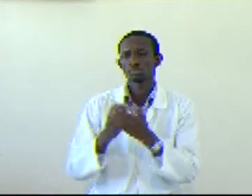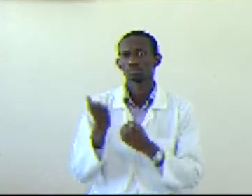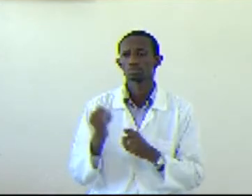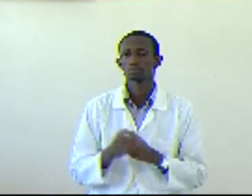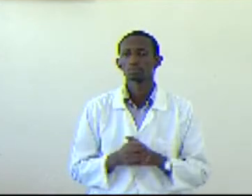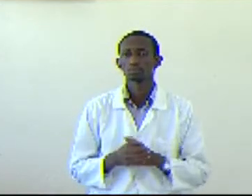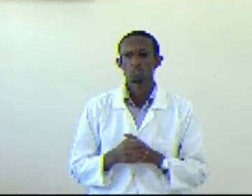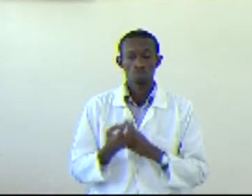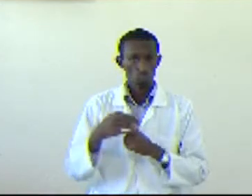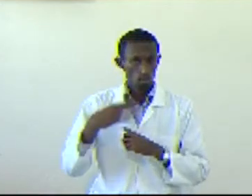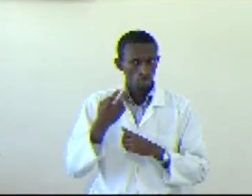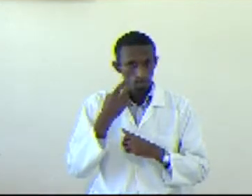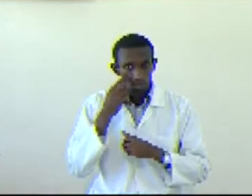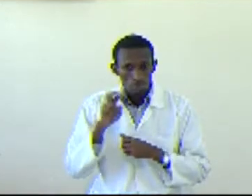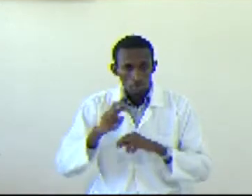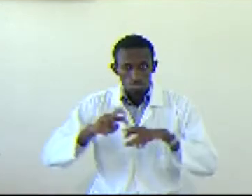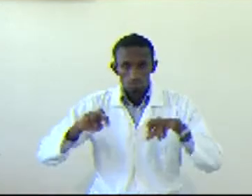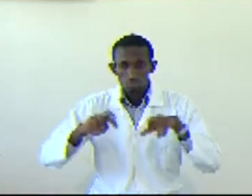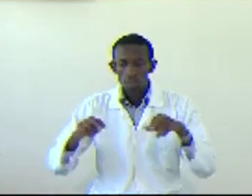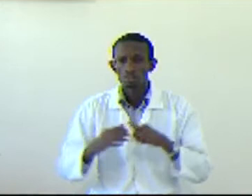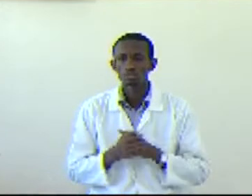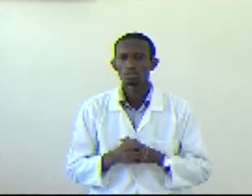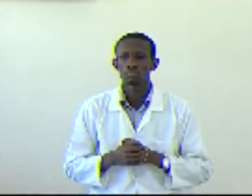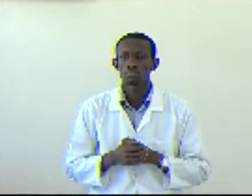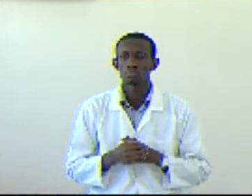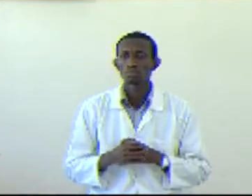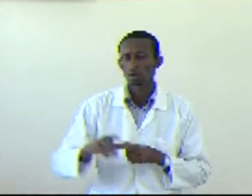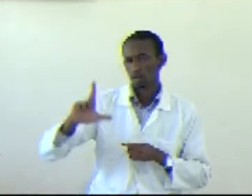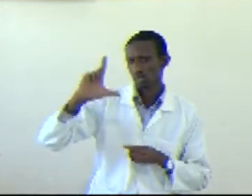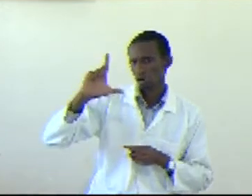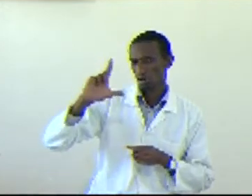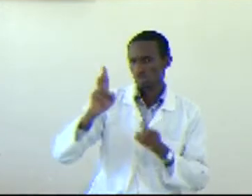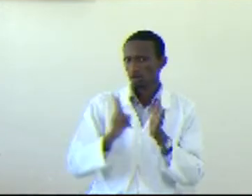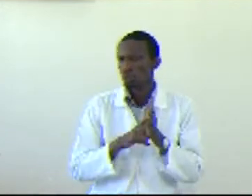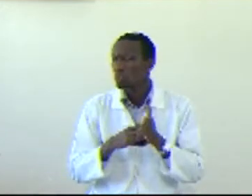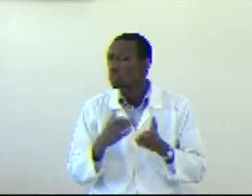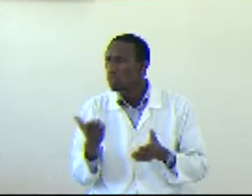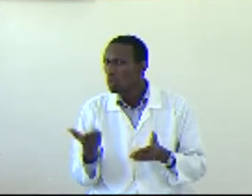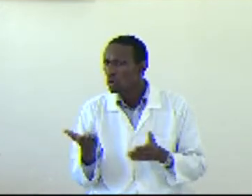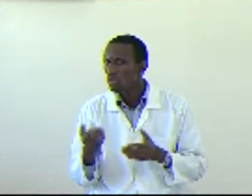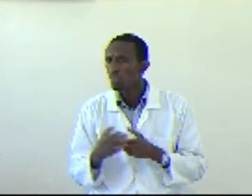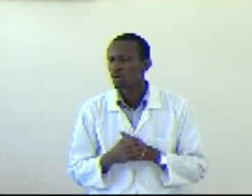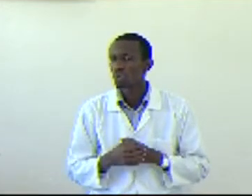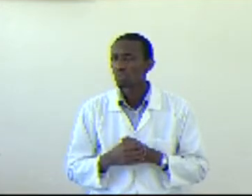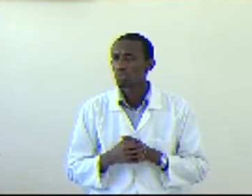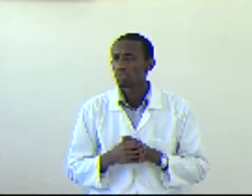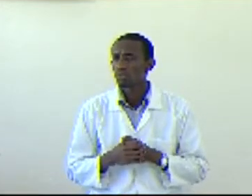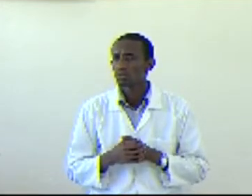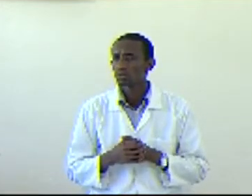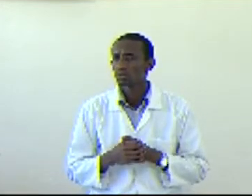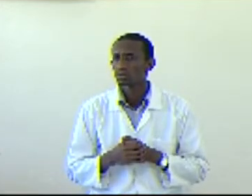now to find L, which is equal to, this is L, this is